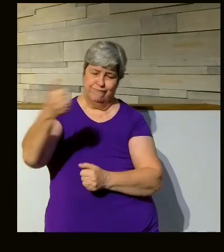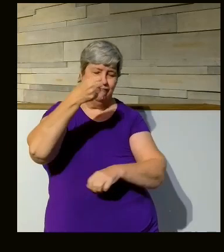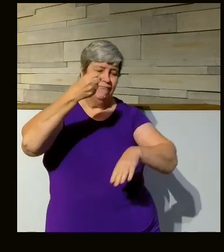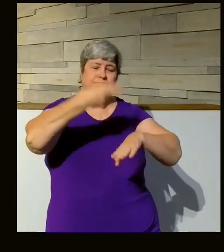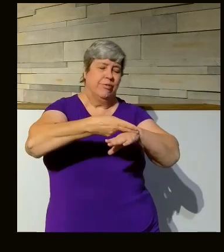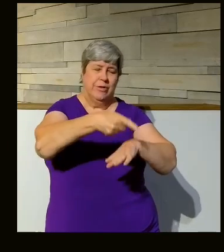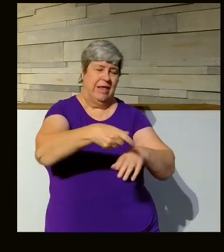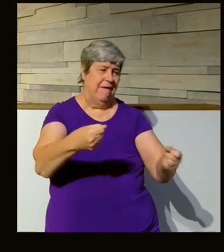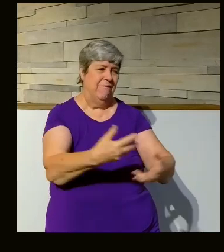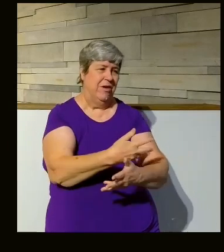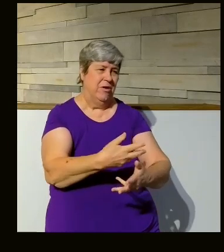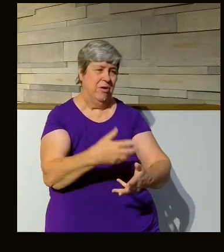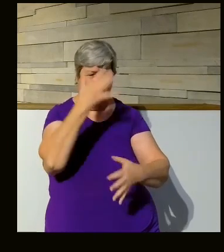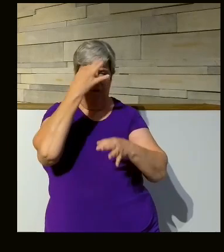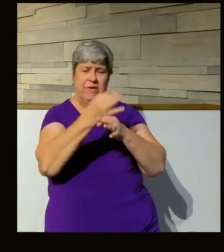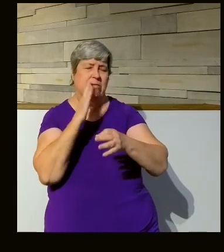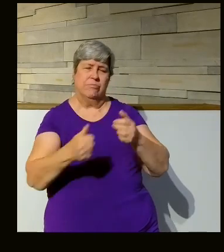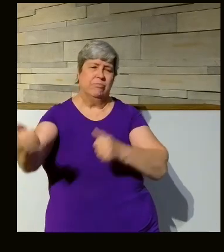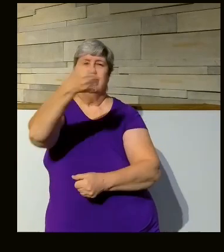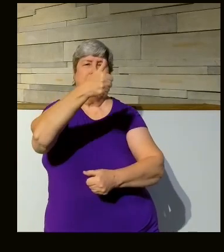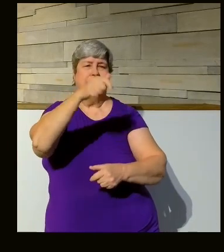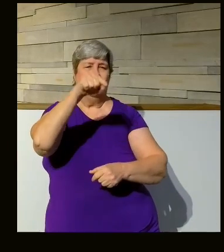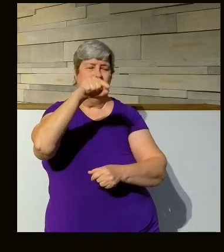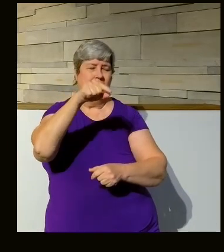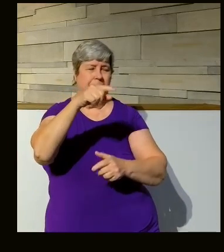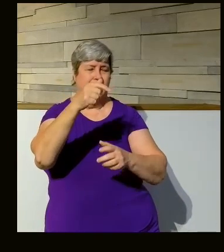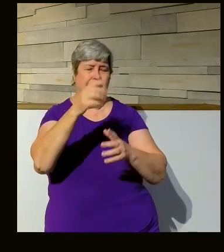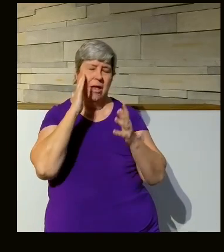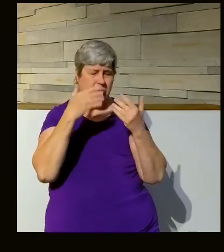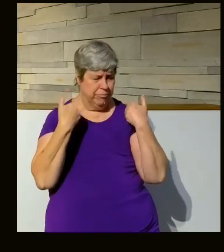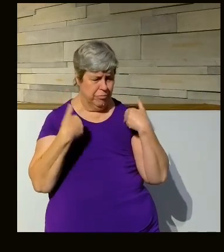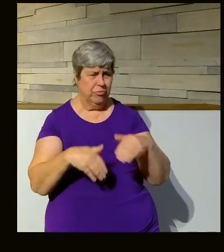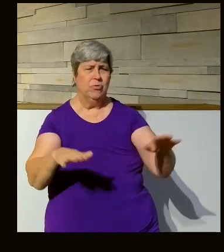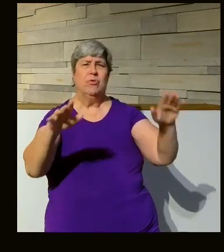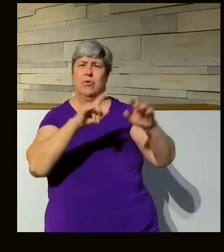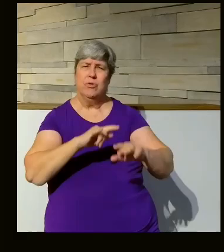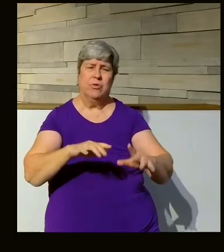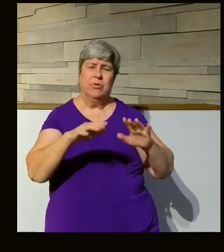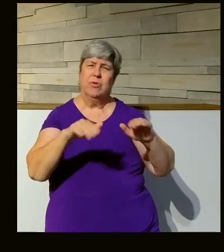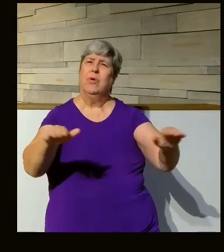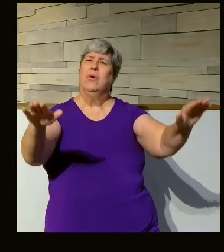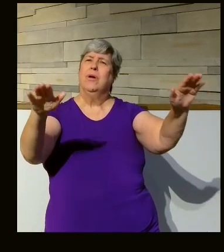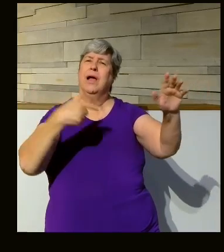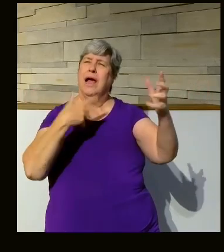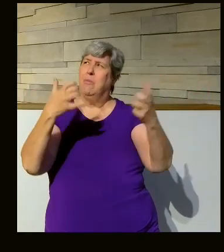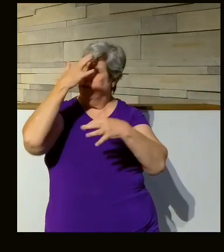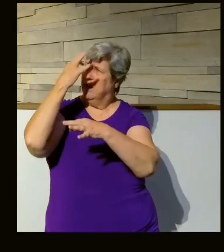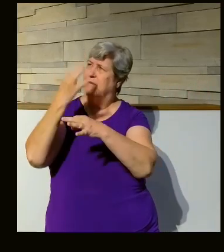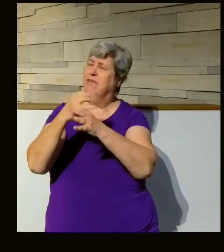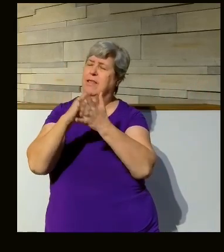faith is going to be beyond fear, and your faith is going to soar. Isn't that a great way to say faith? I want a faith, God,